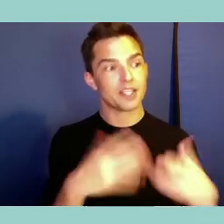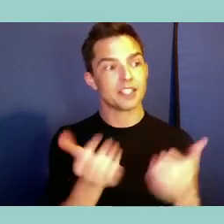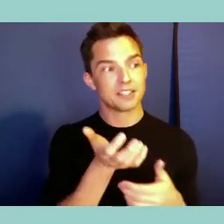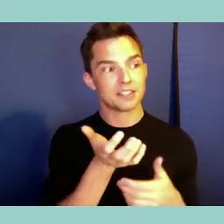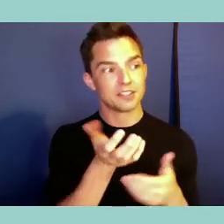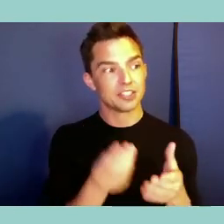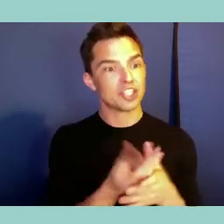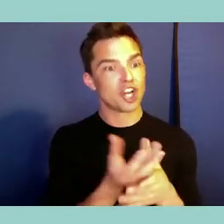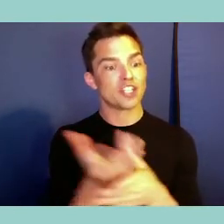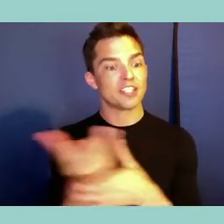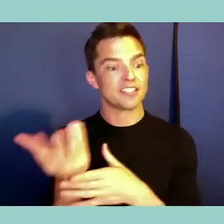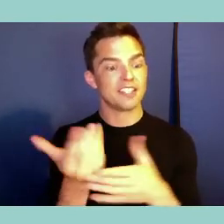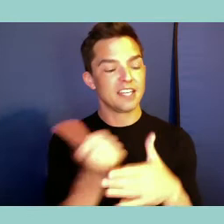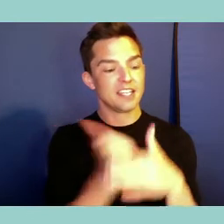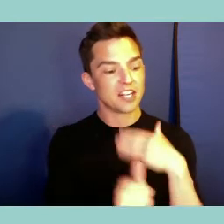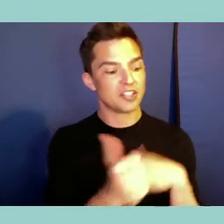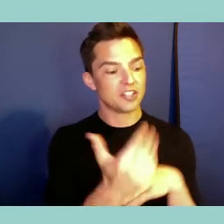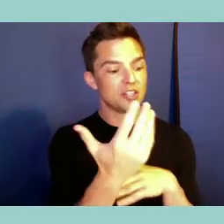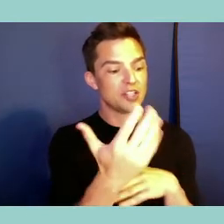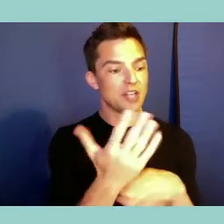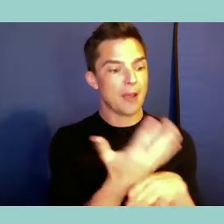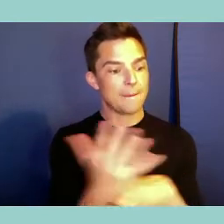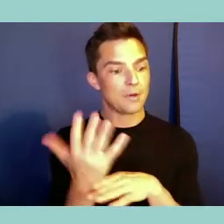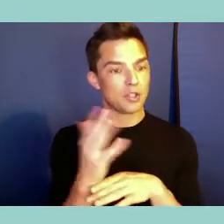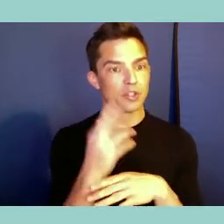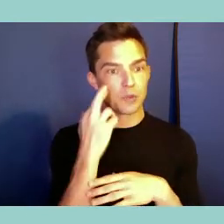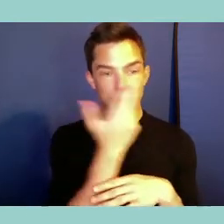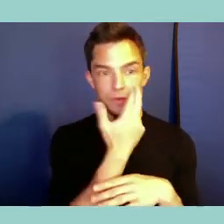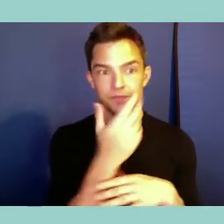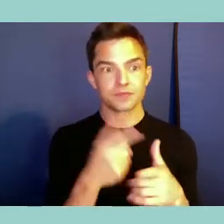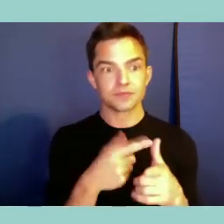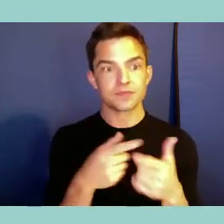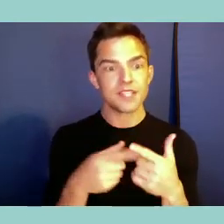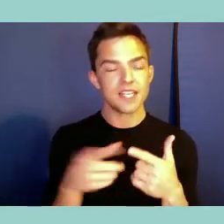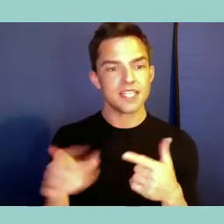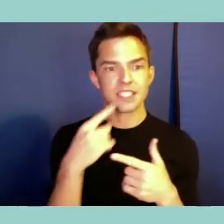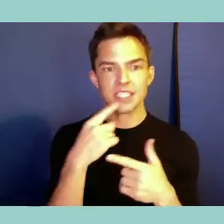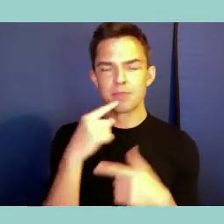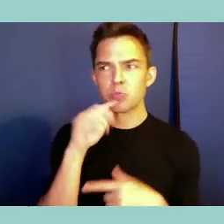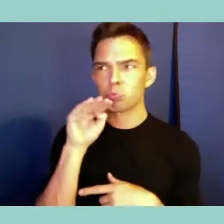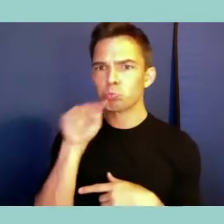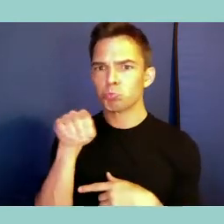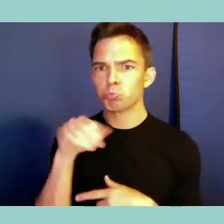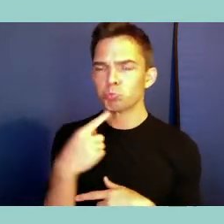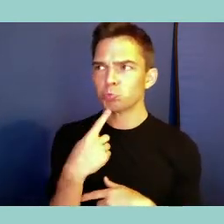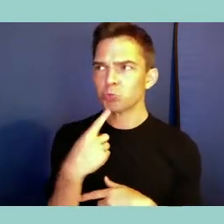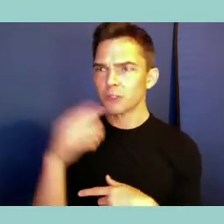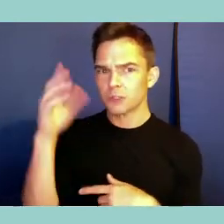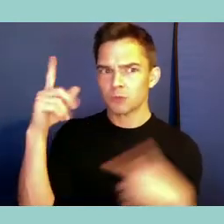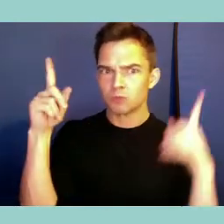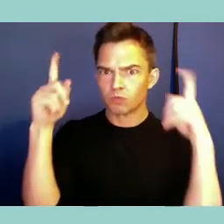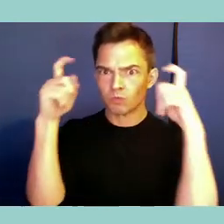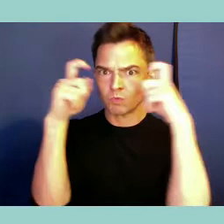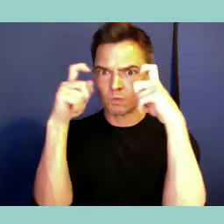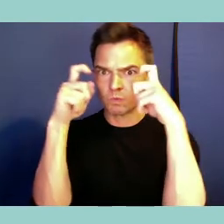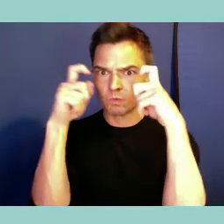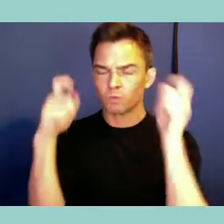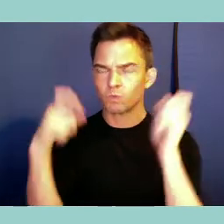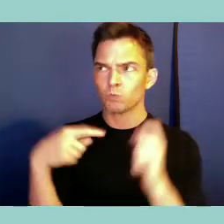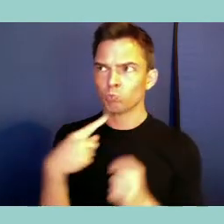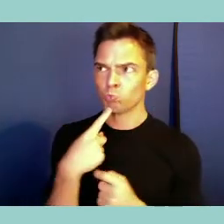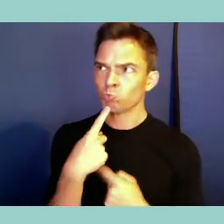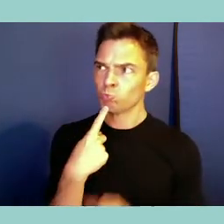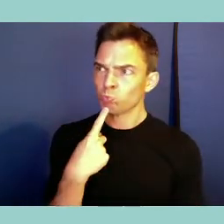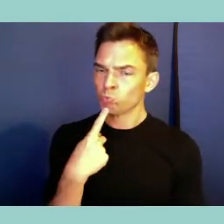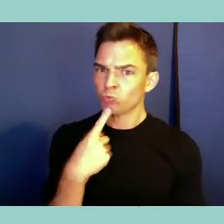in the garden and under a bush it goes. And then at that point, Ames's lower lip starts sticking out and his forehead starts